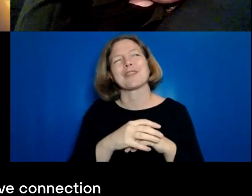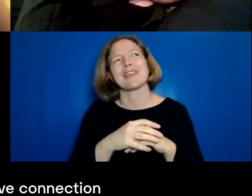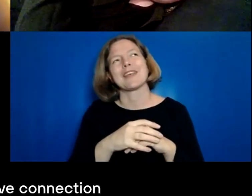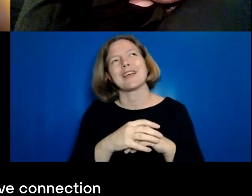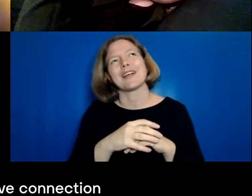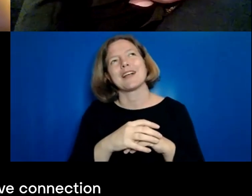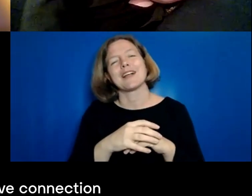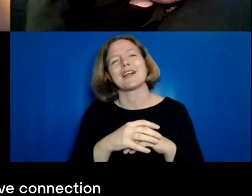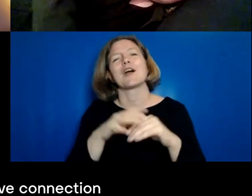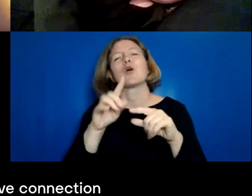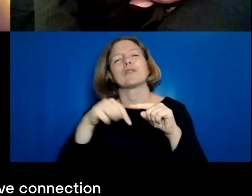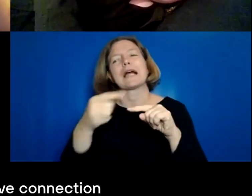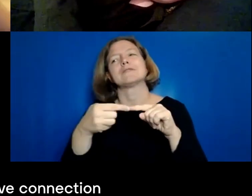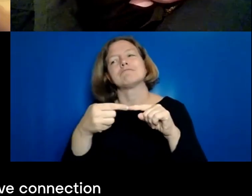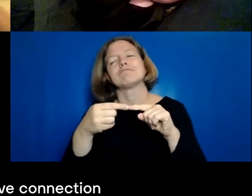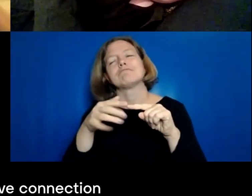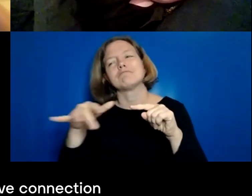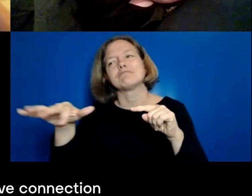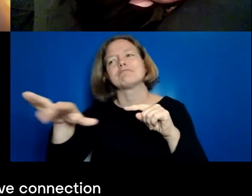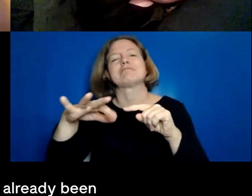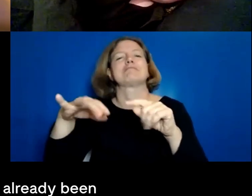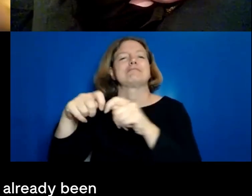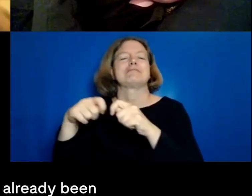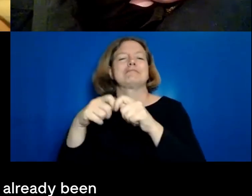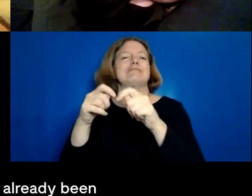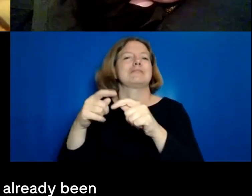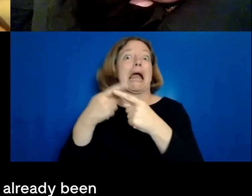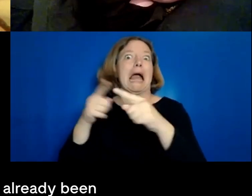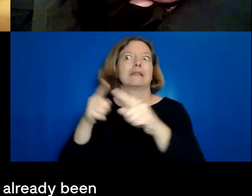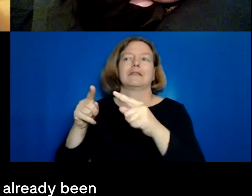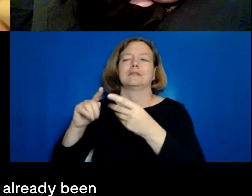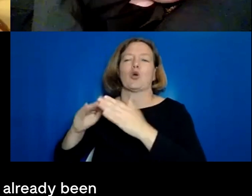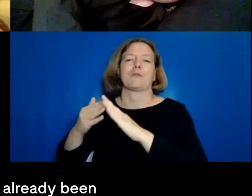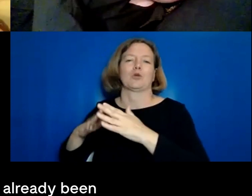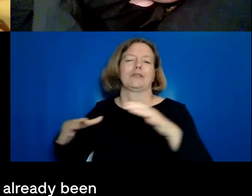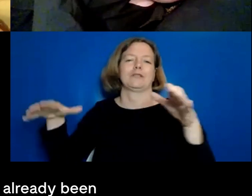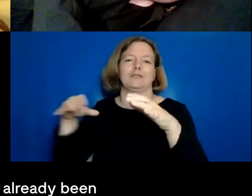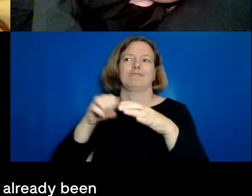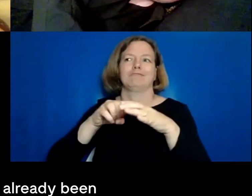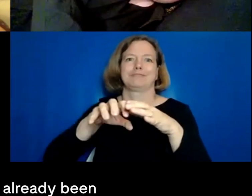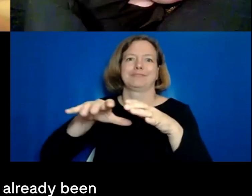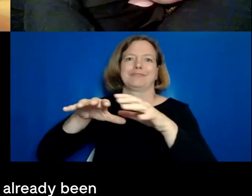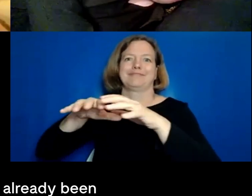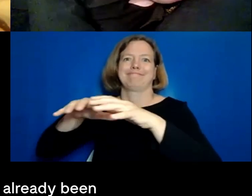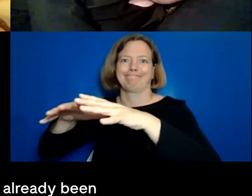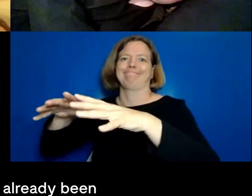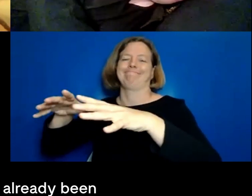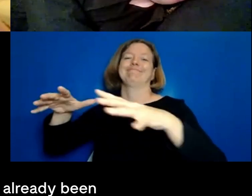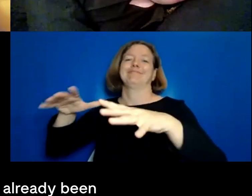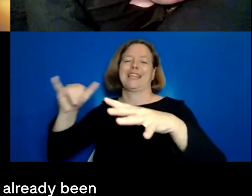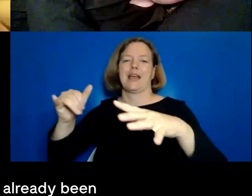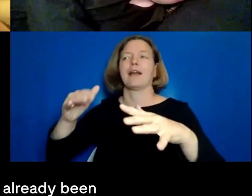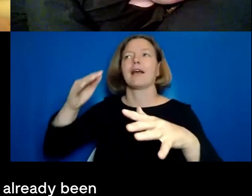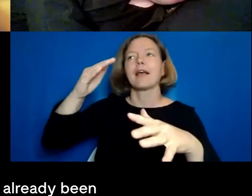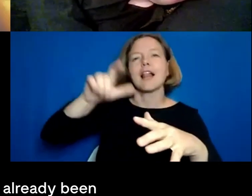a connection with multiple other communities. So there's already been this intersecting of people who know people